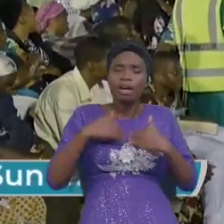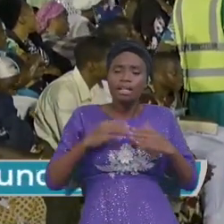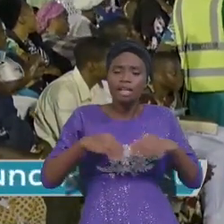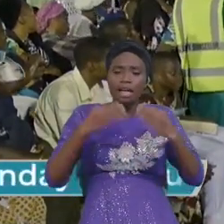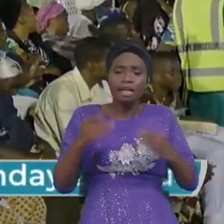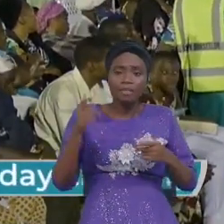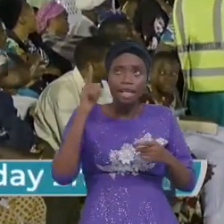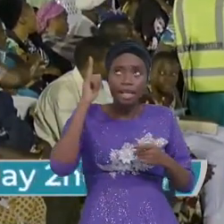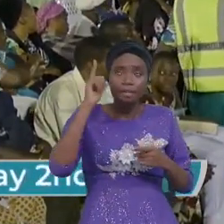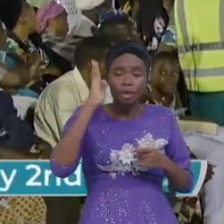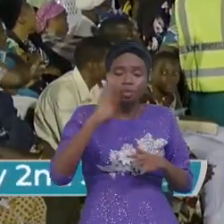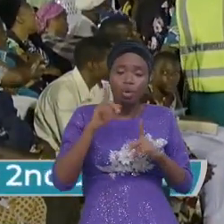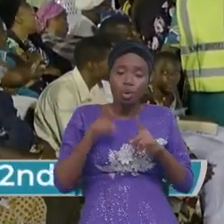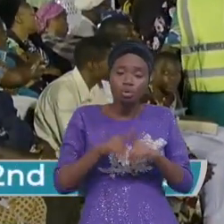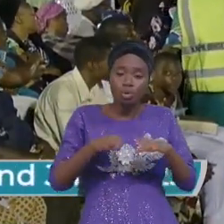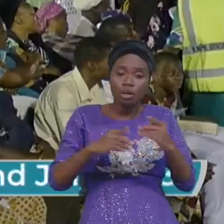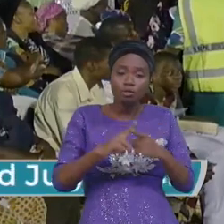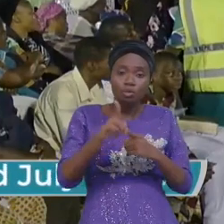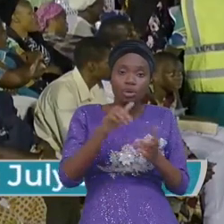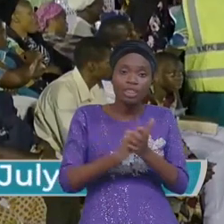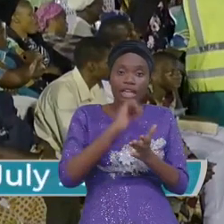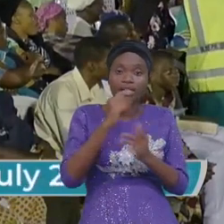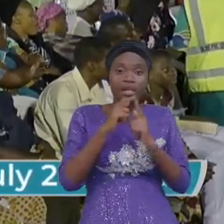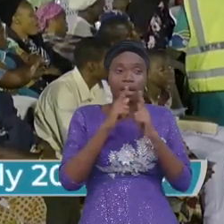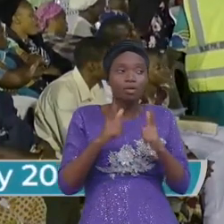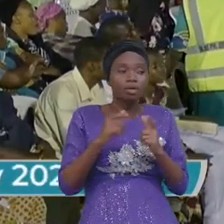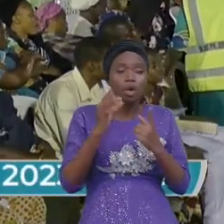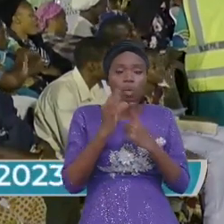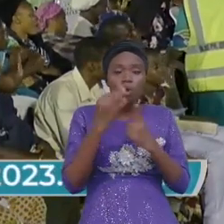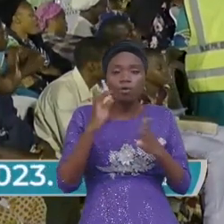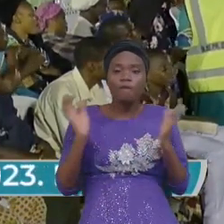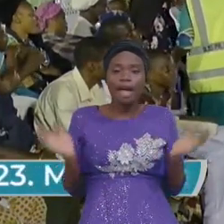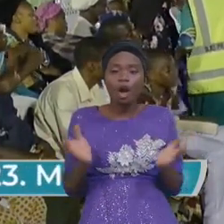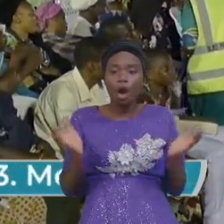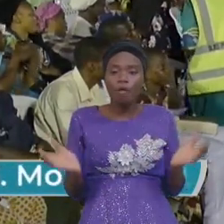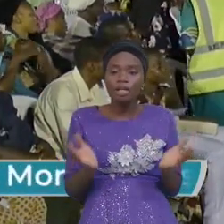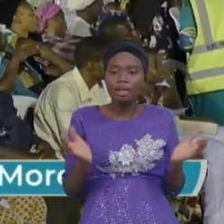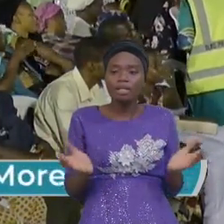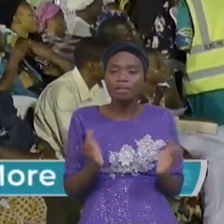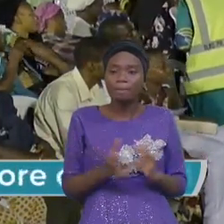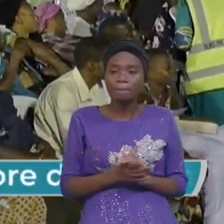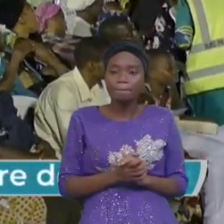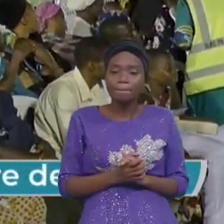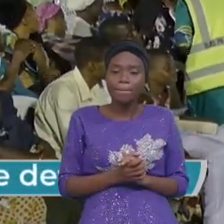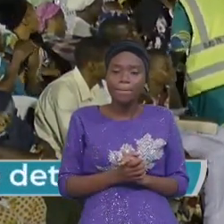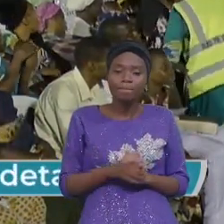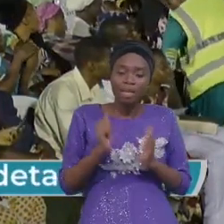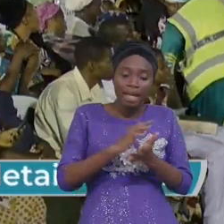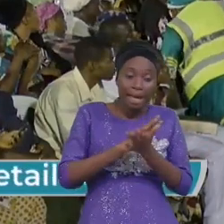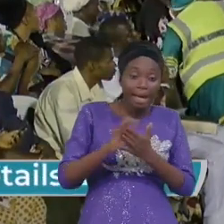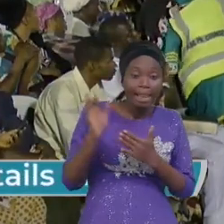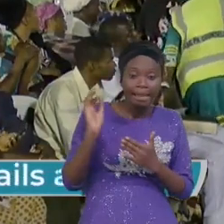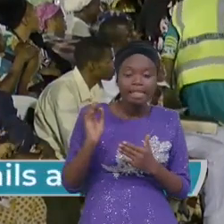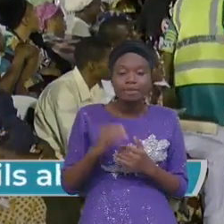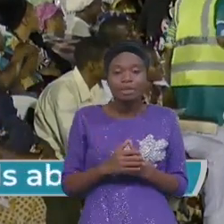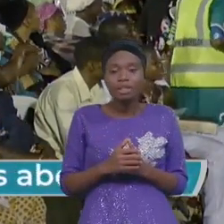you. That's a great word of encouragement. A clear testimony